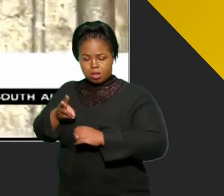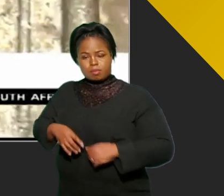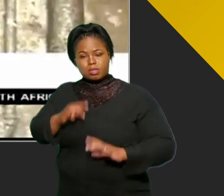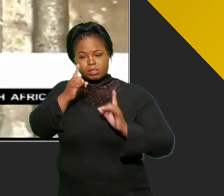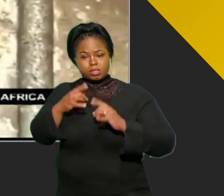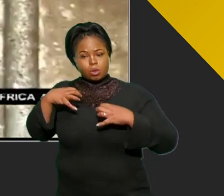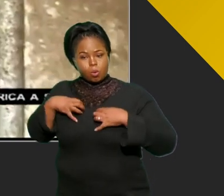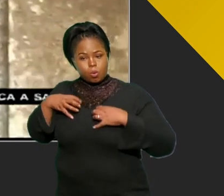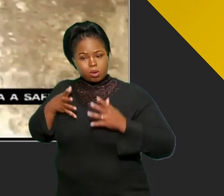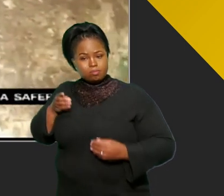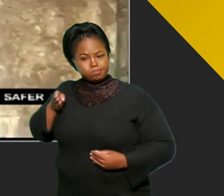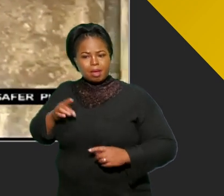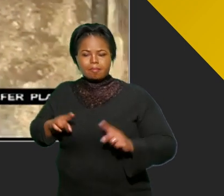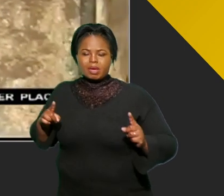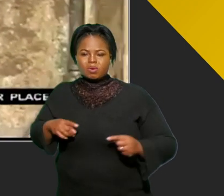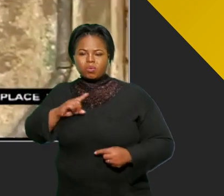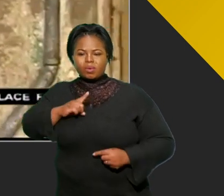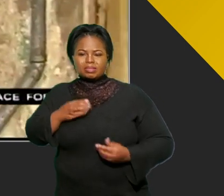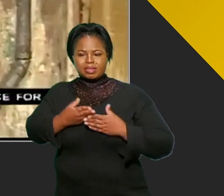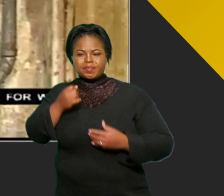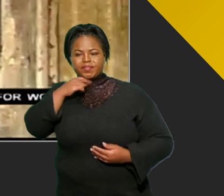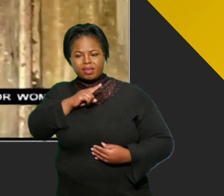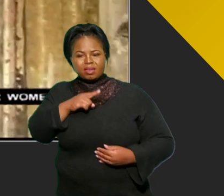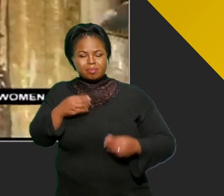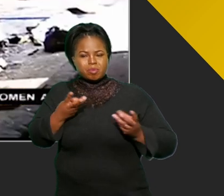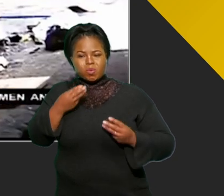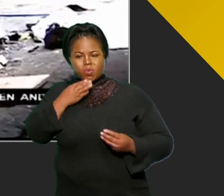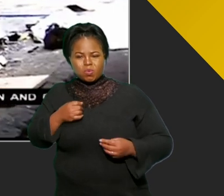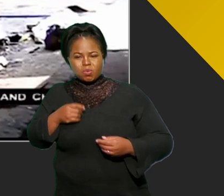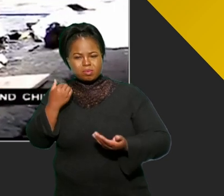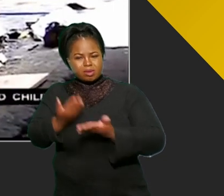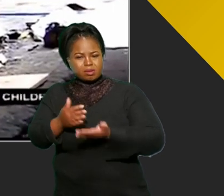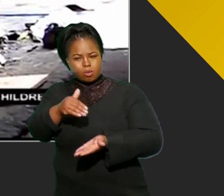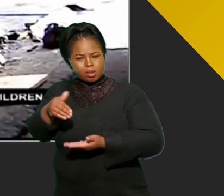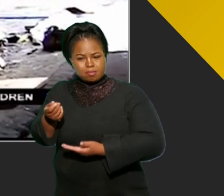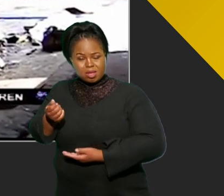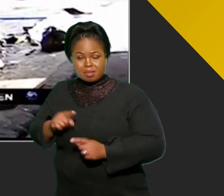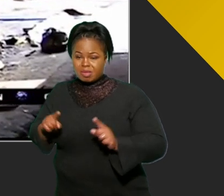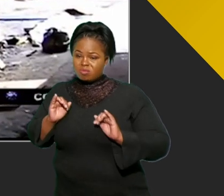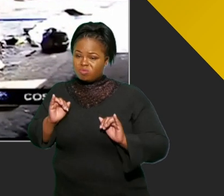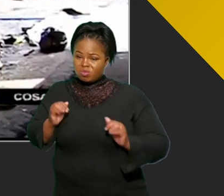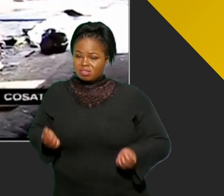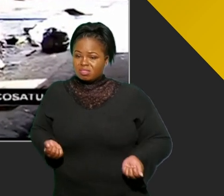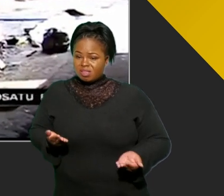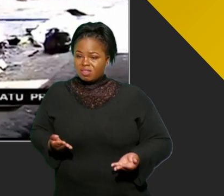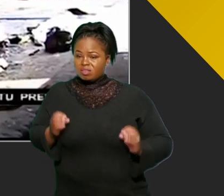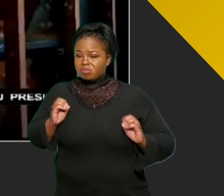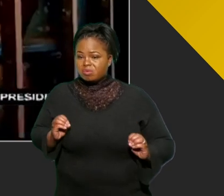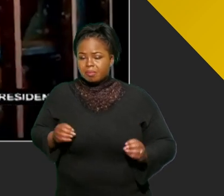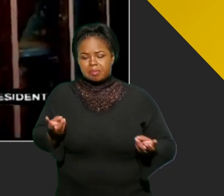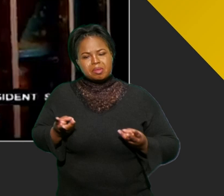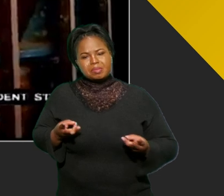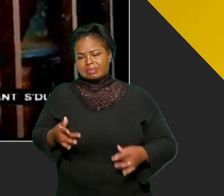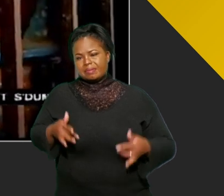but under the control of slumlords, the building is in a bad state of neglect and lack basic services. But residents here